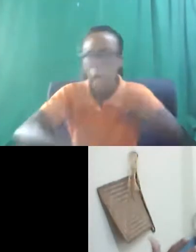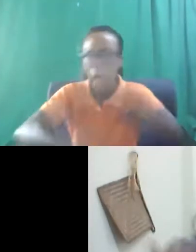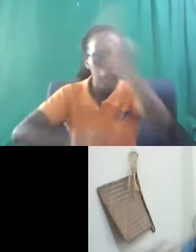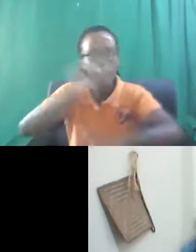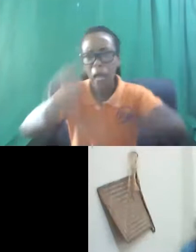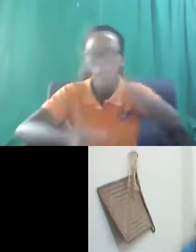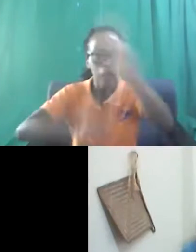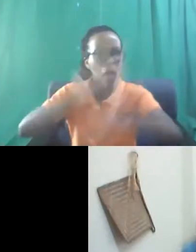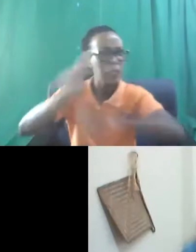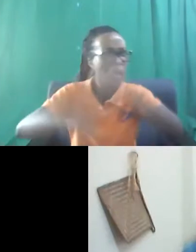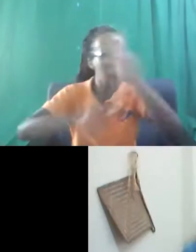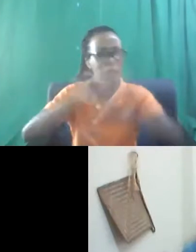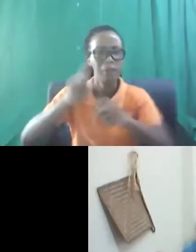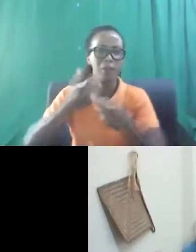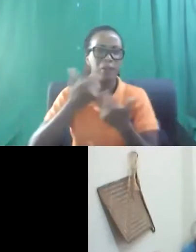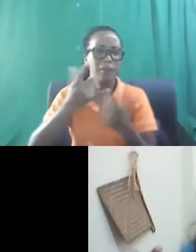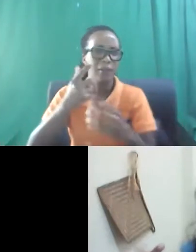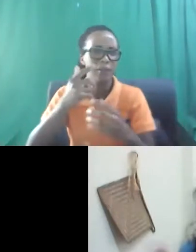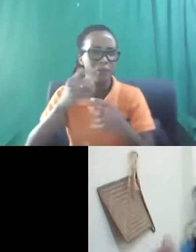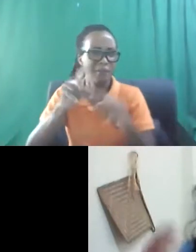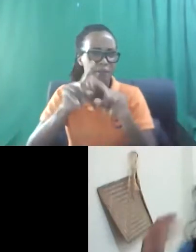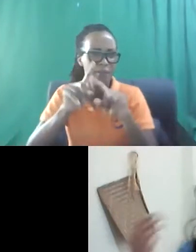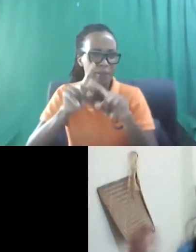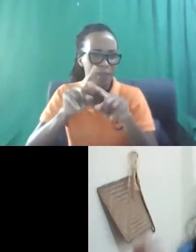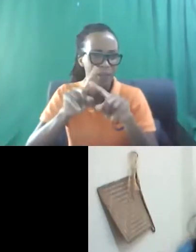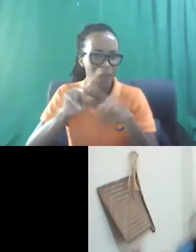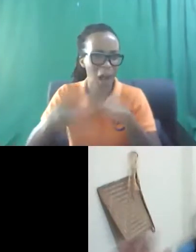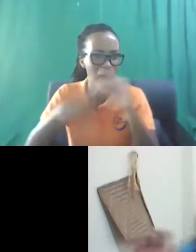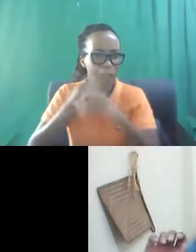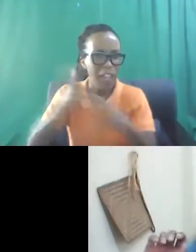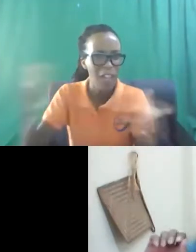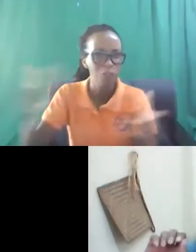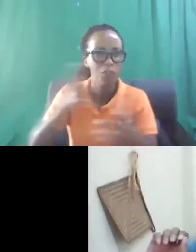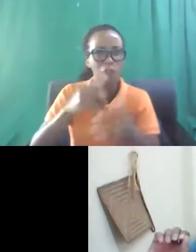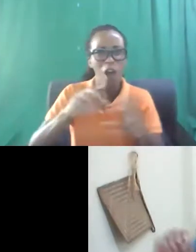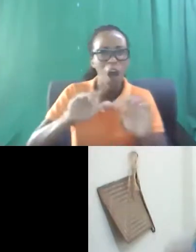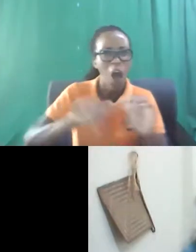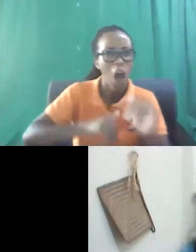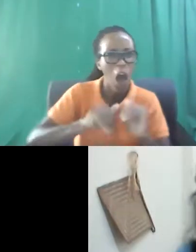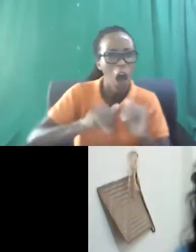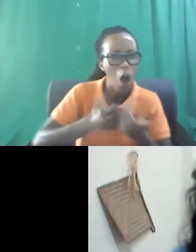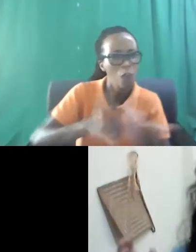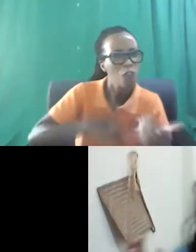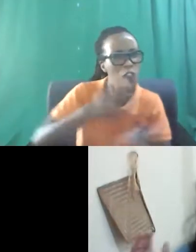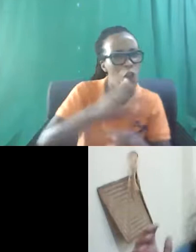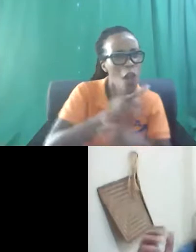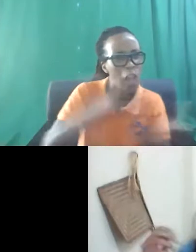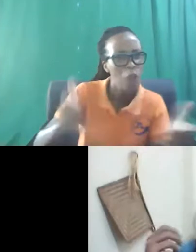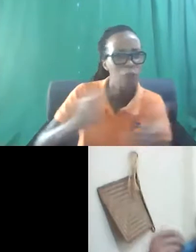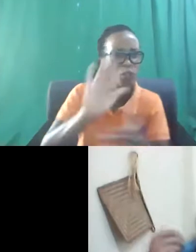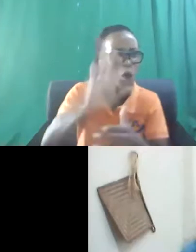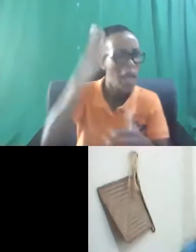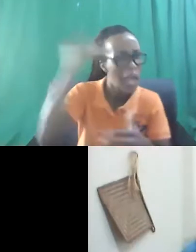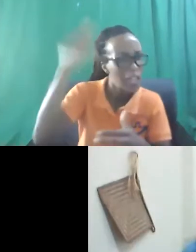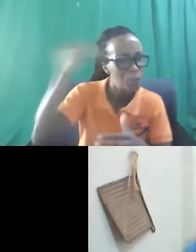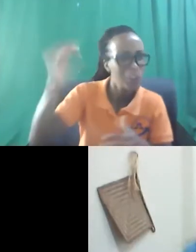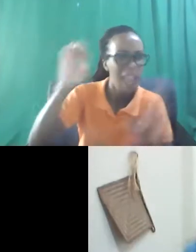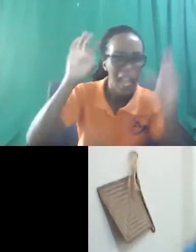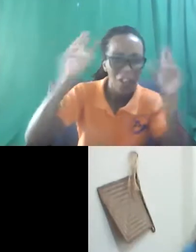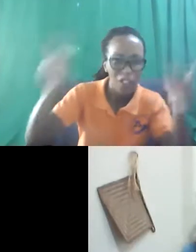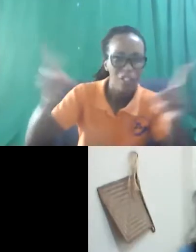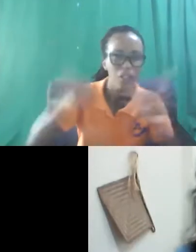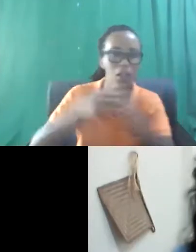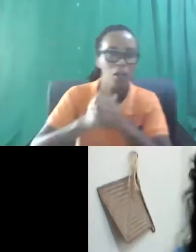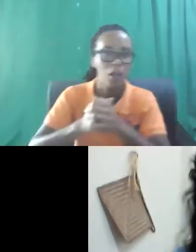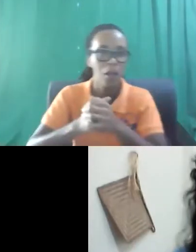of sign language linguistics about like what they feel about their language and their experience in education and whatnot. And everyone